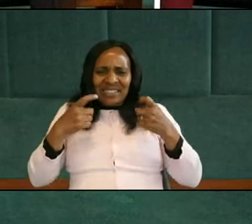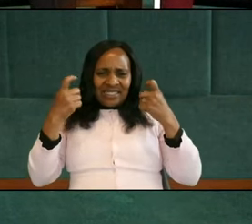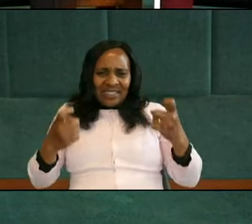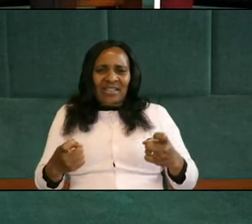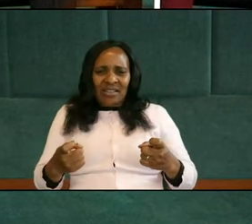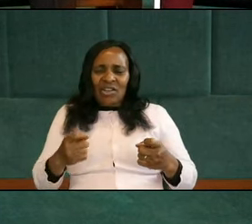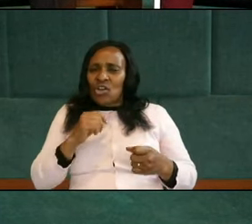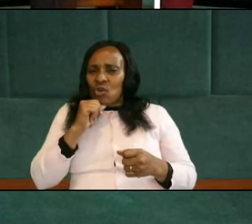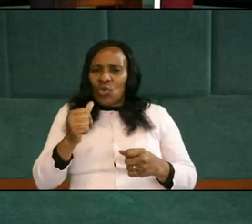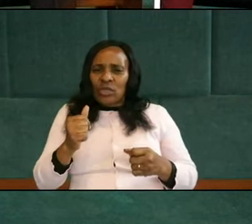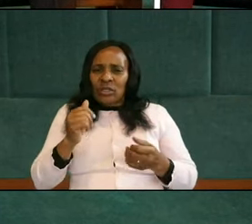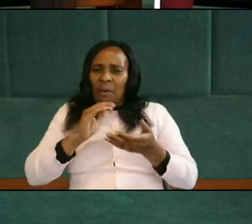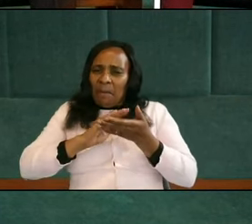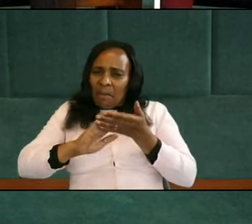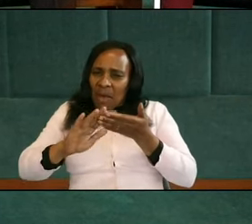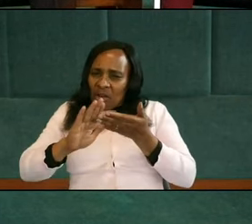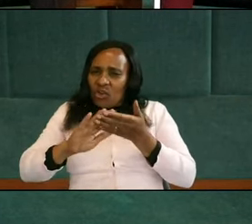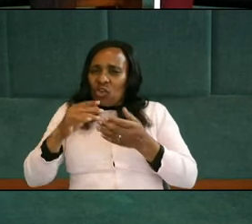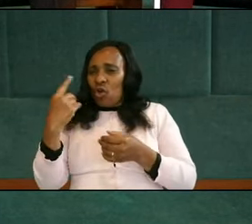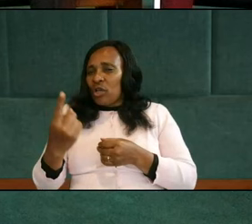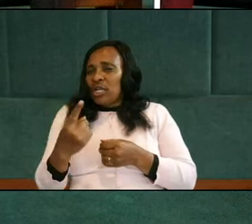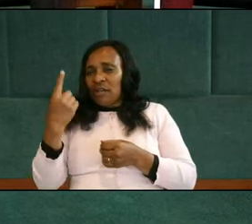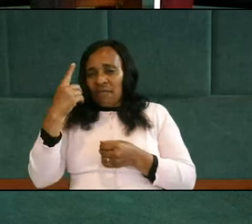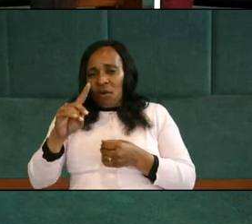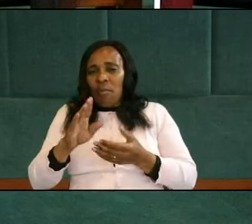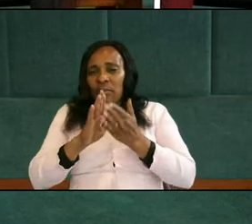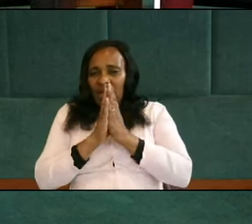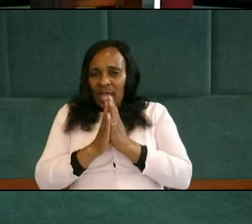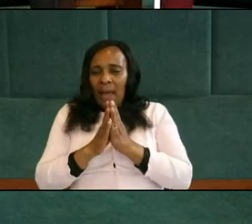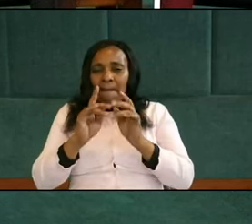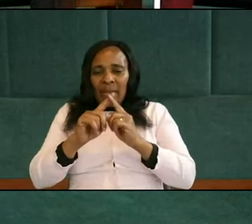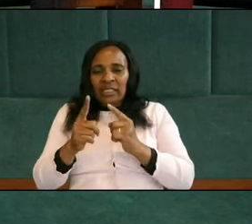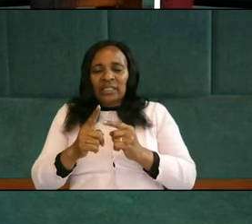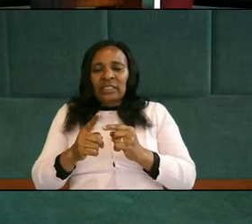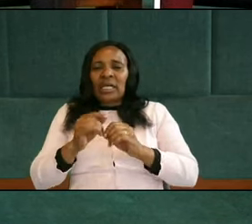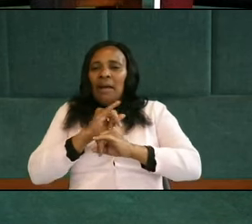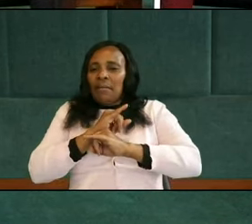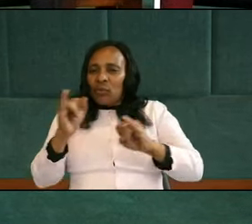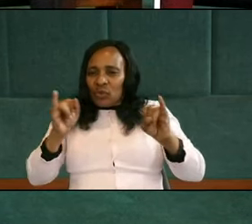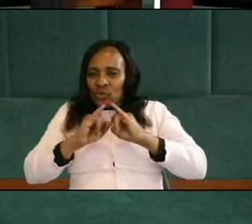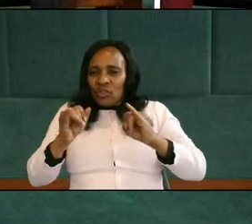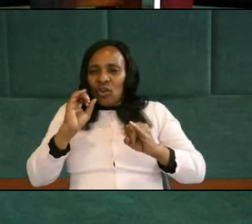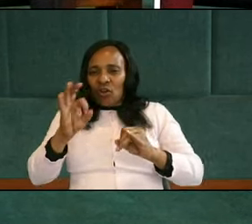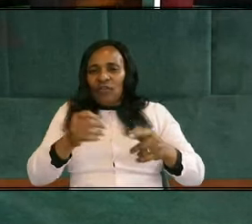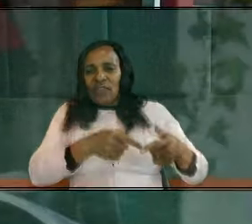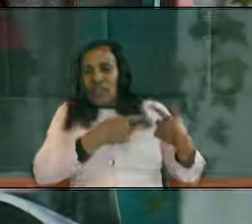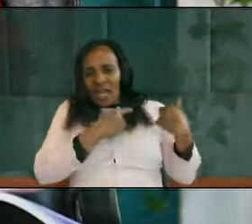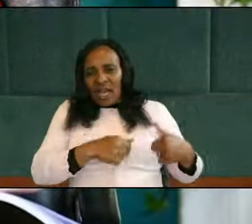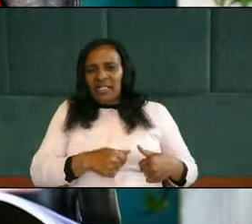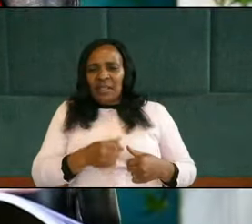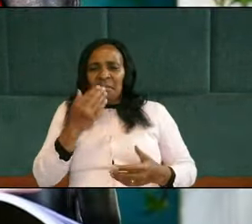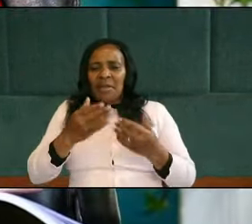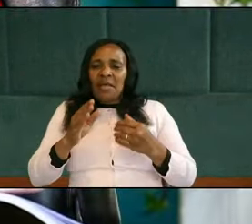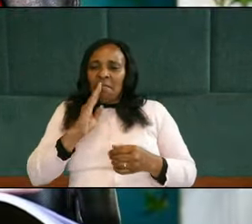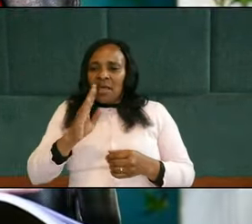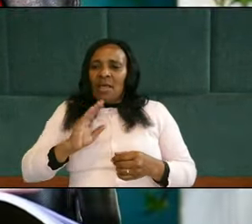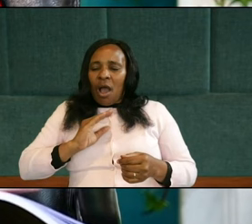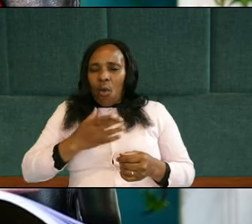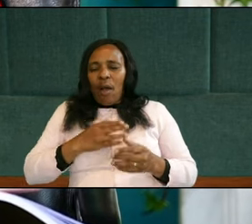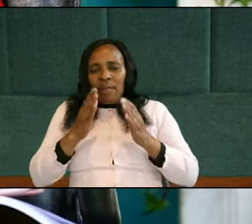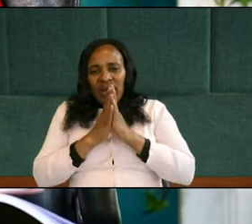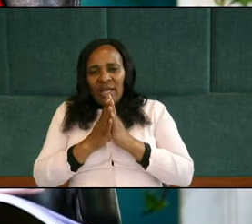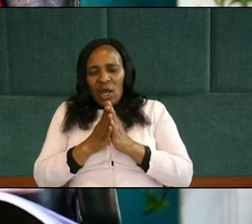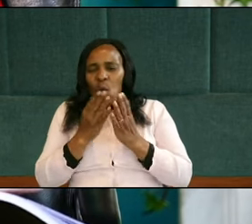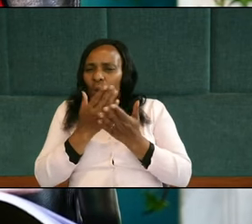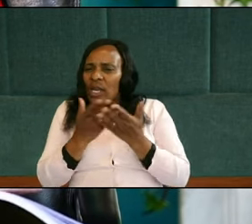It was not for pardon only that he prayed, but he prayed for a purity of heart. And may that be our prayer, dear viewers,